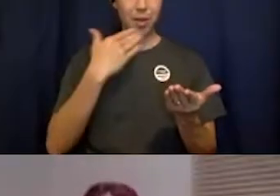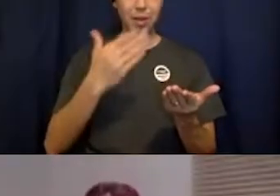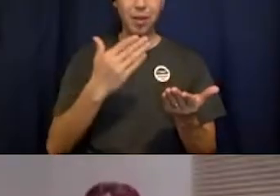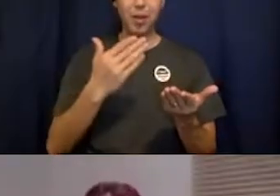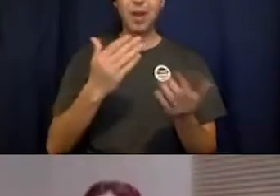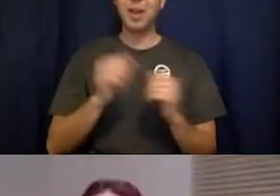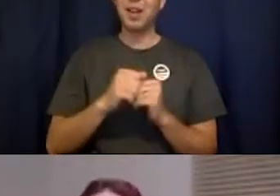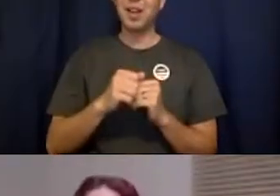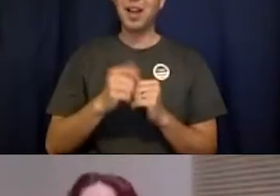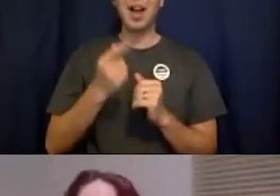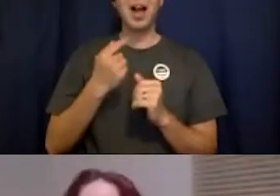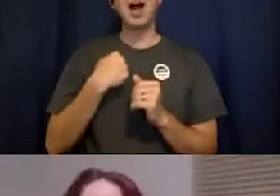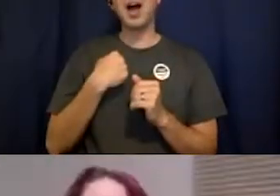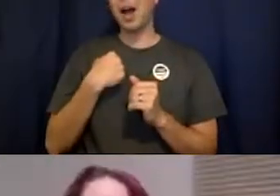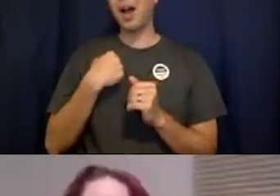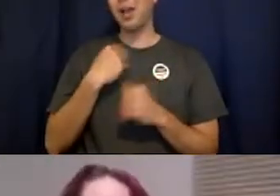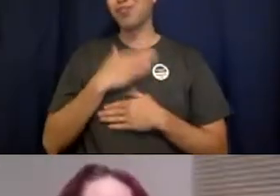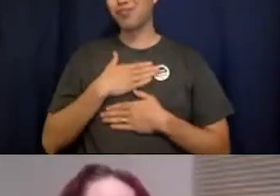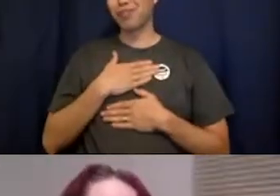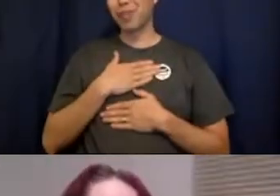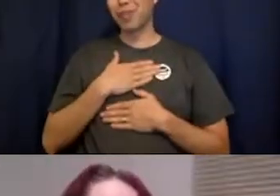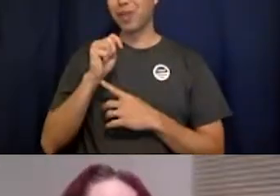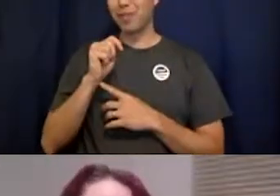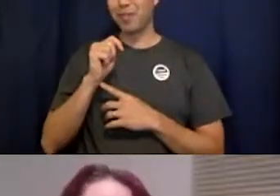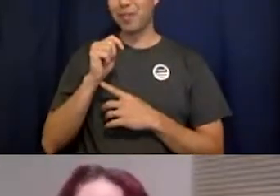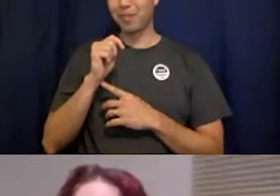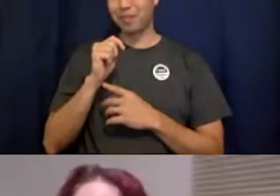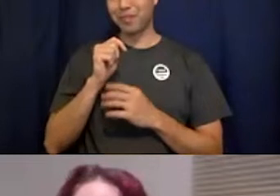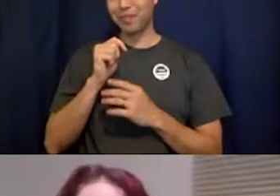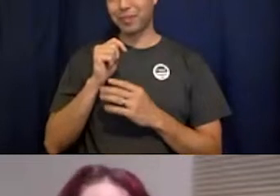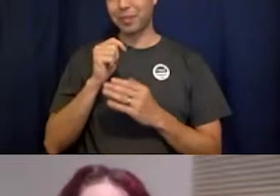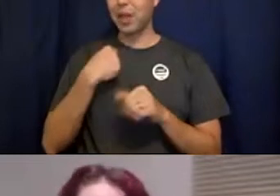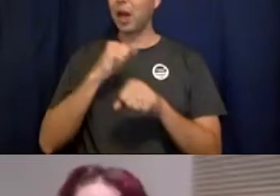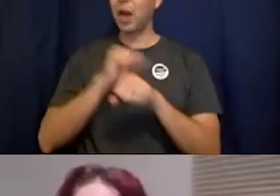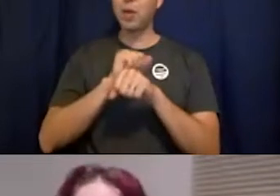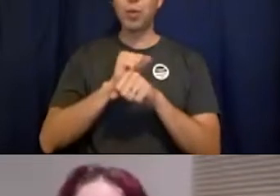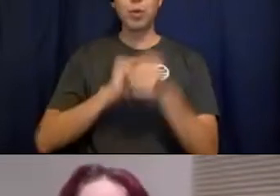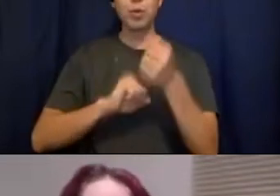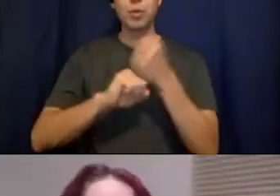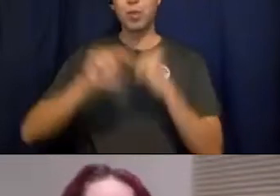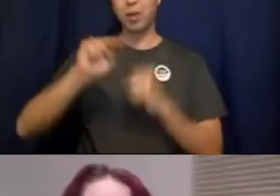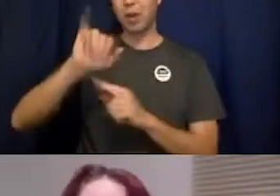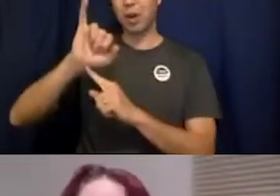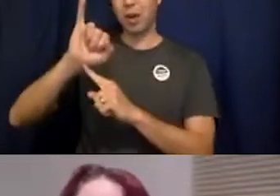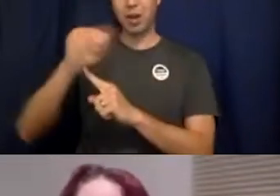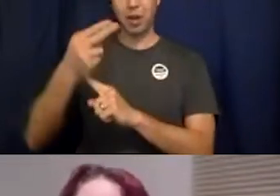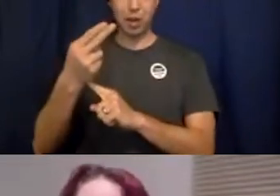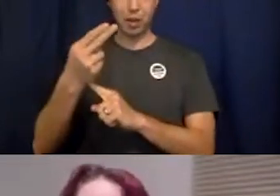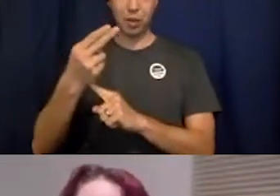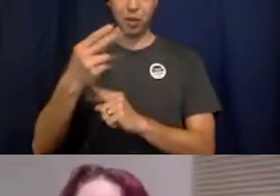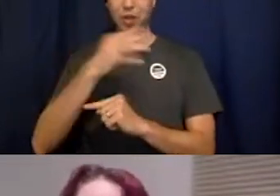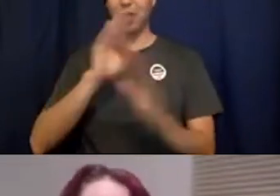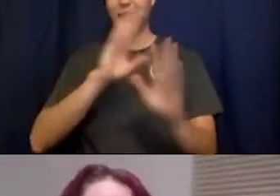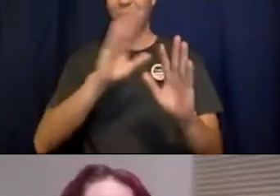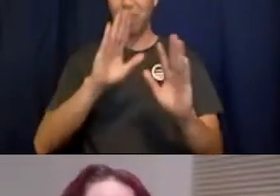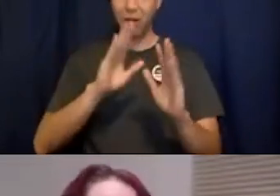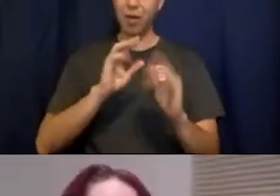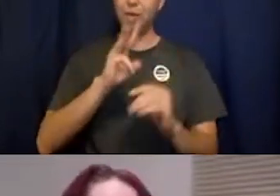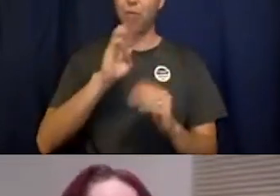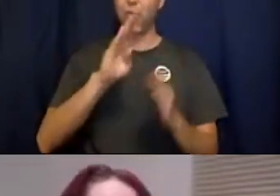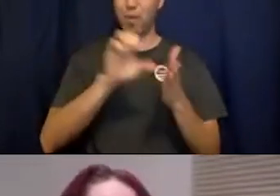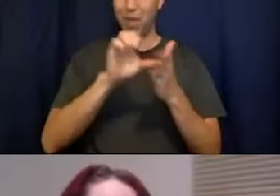Oh. That's wow. With Thomason and... Thomason and the baby. That's so remarkable. Oh, I love